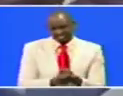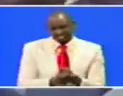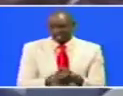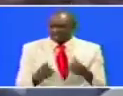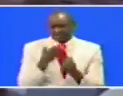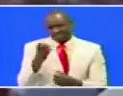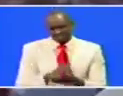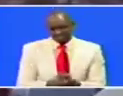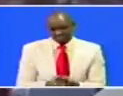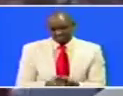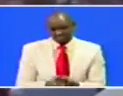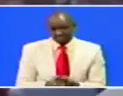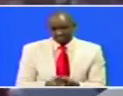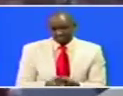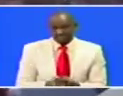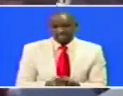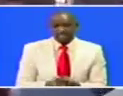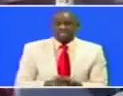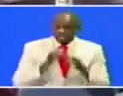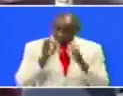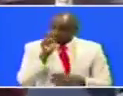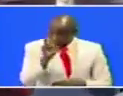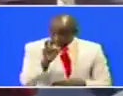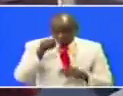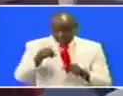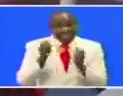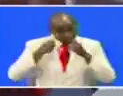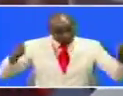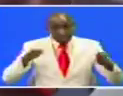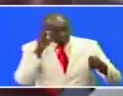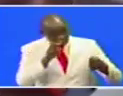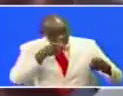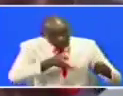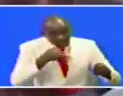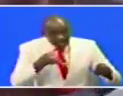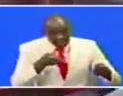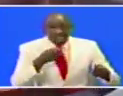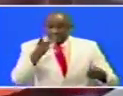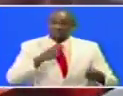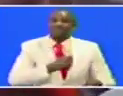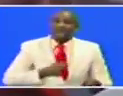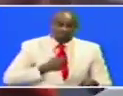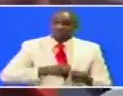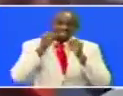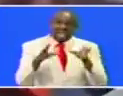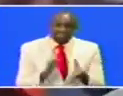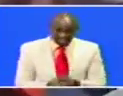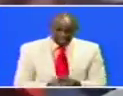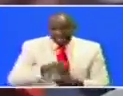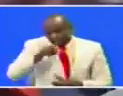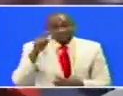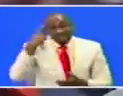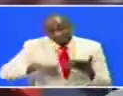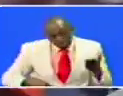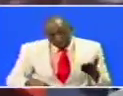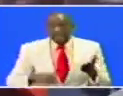incident. If you look at today's newspaper, he is not apologetic about it. He seems to think